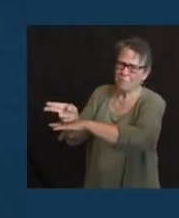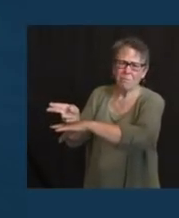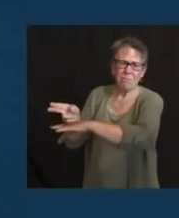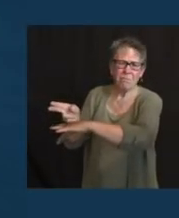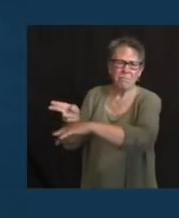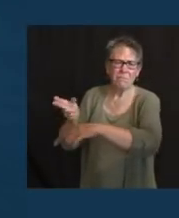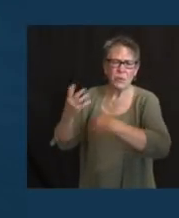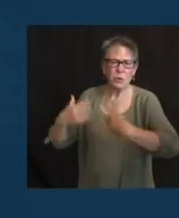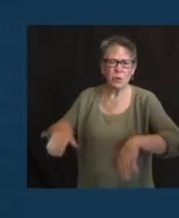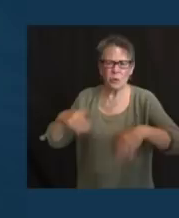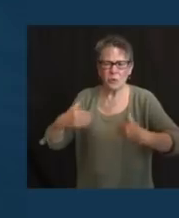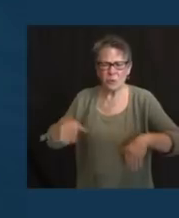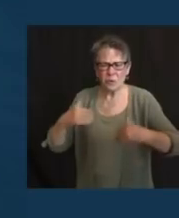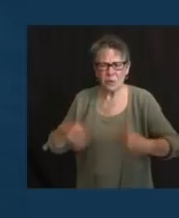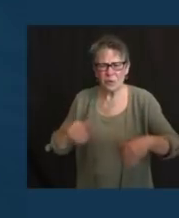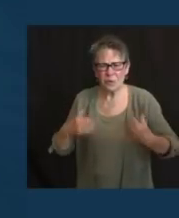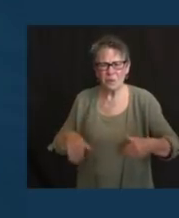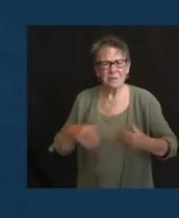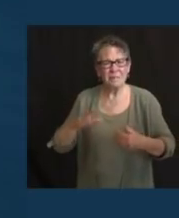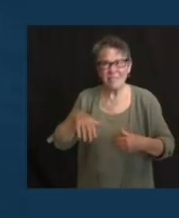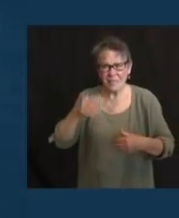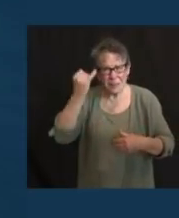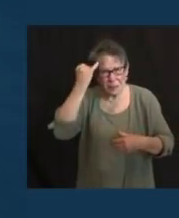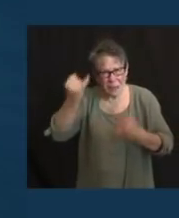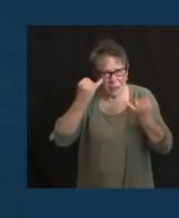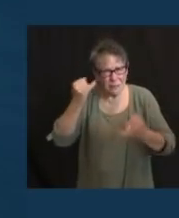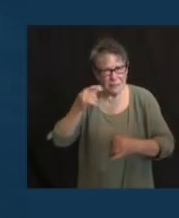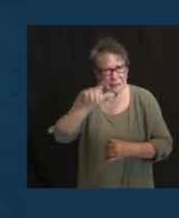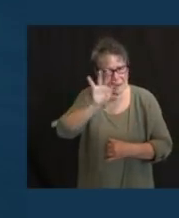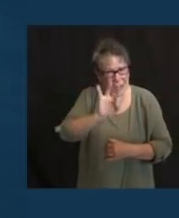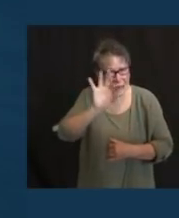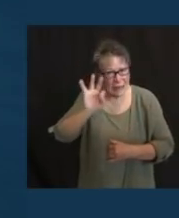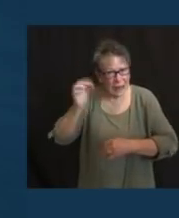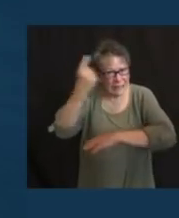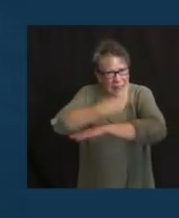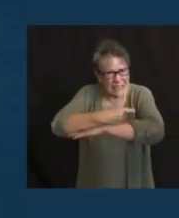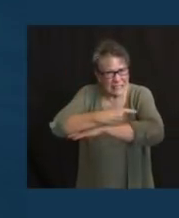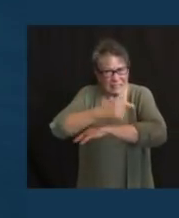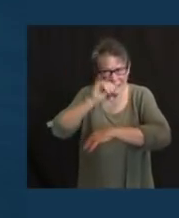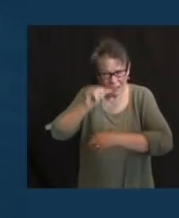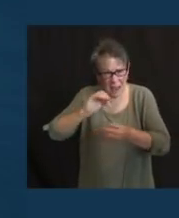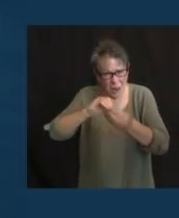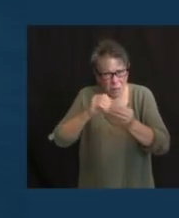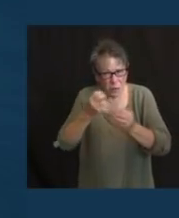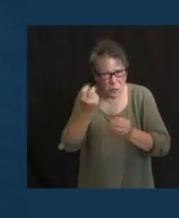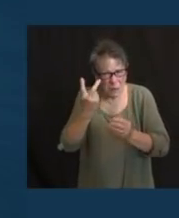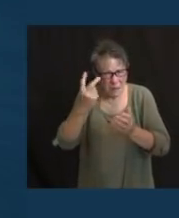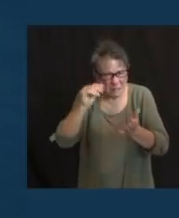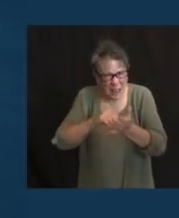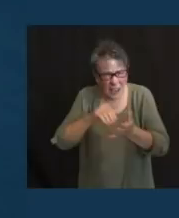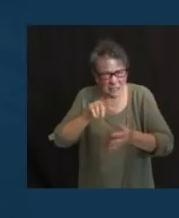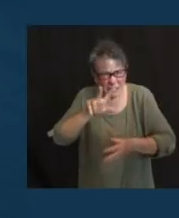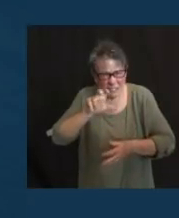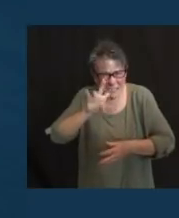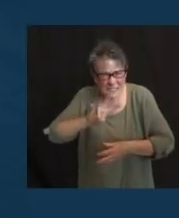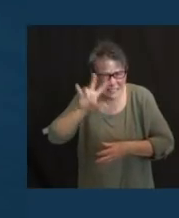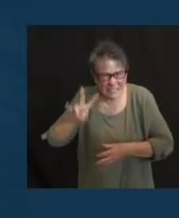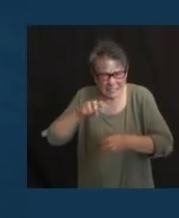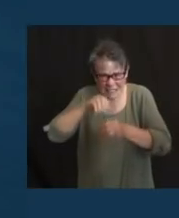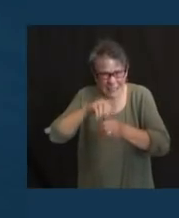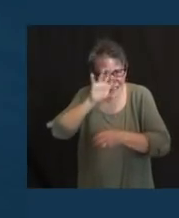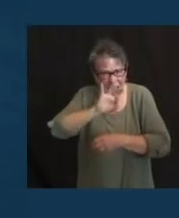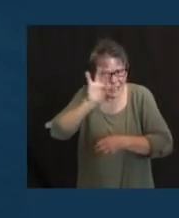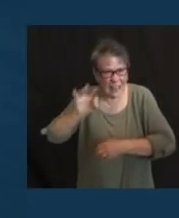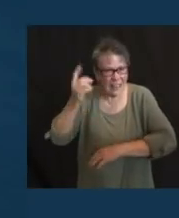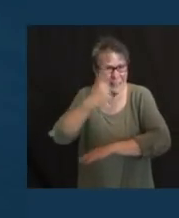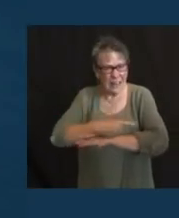and unprecedented tragedy for our state. But as my late dad used to remind me of both the Alpha